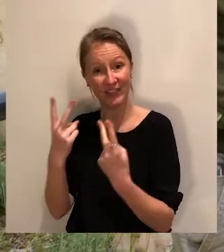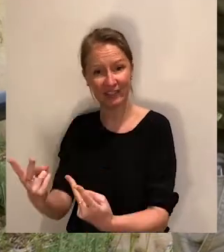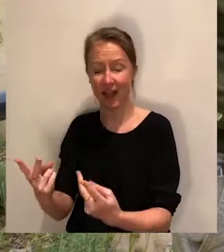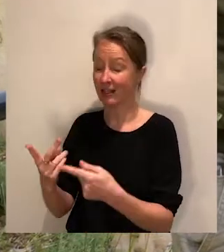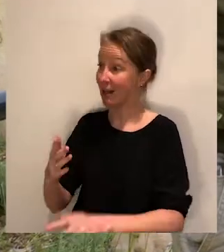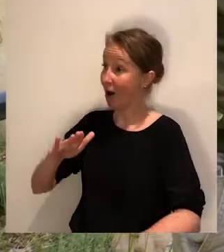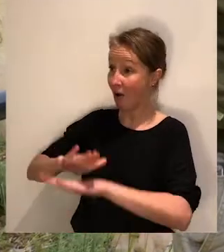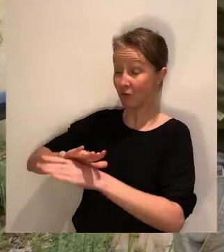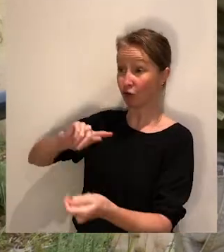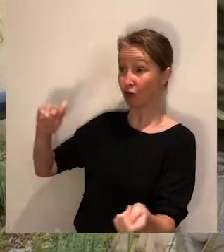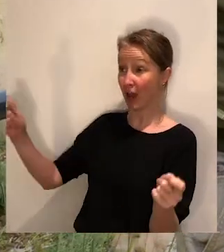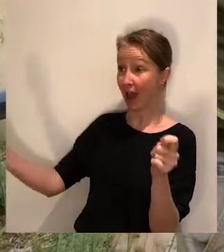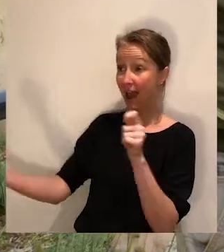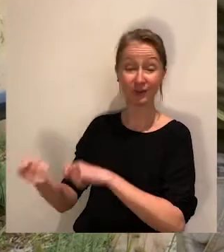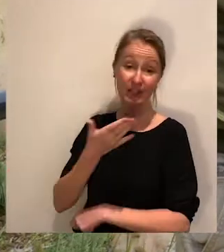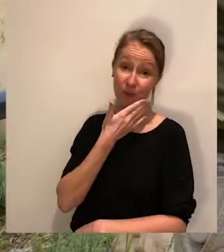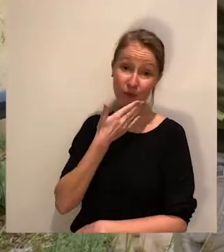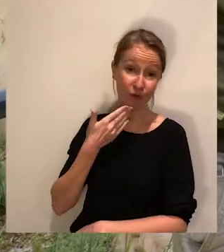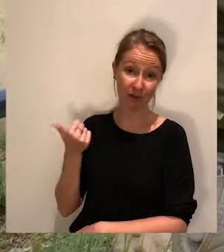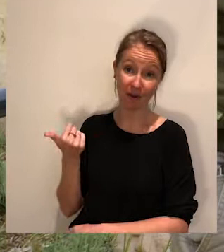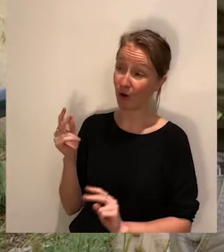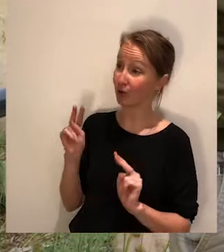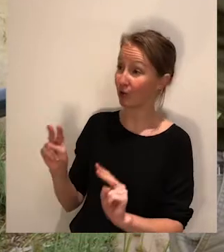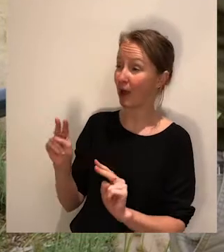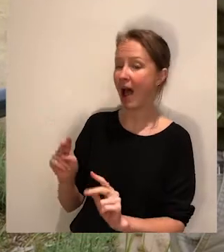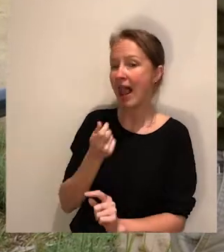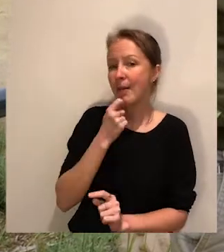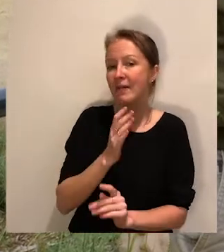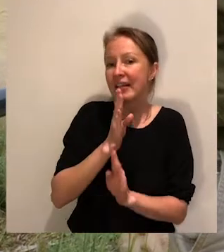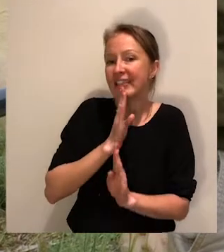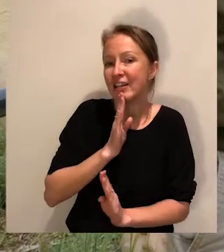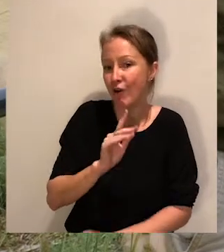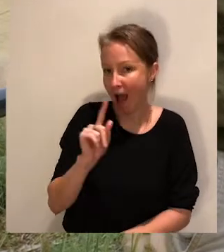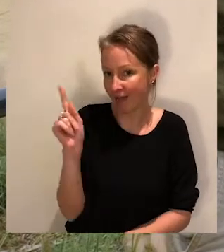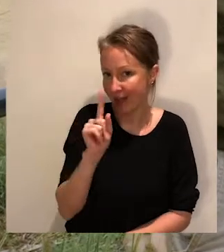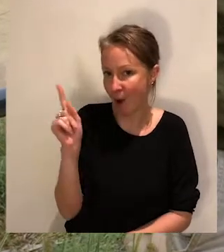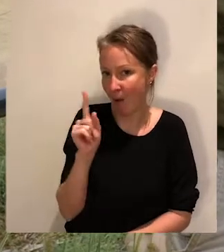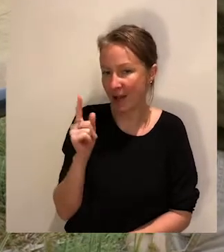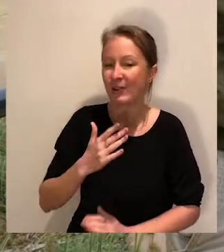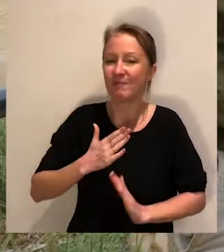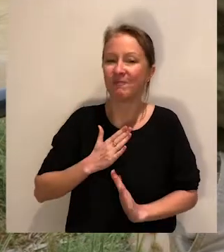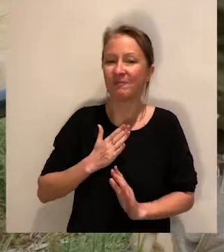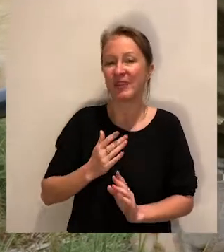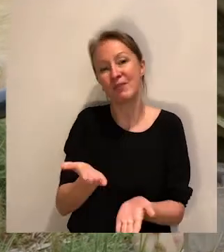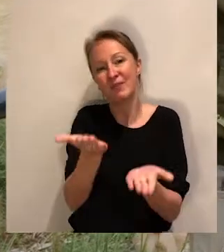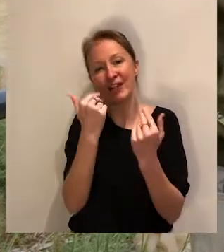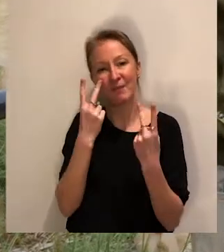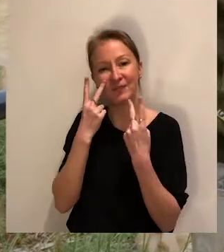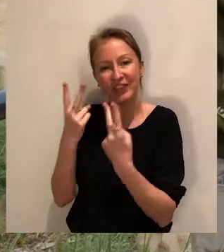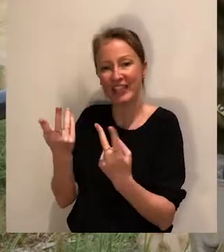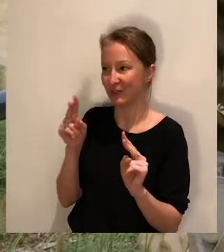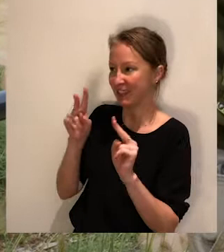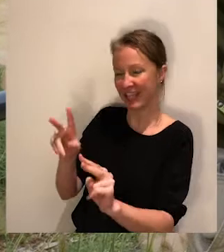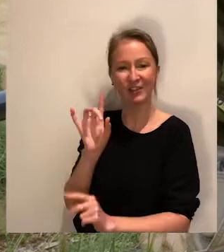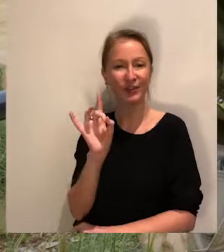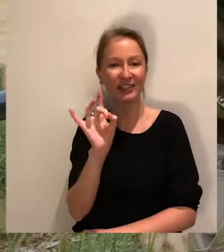changed area, beautiful to be at, and it's a bit of a secret at the moment, so I can't wait for you to see it. And we're going to share more of that with you on